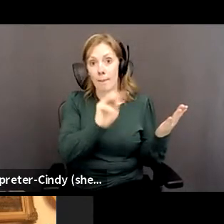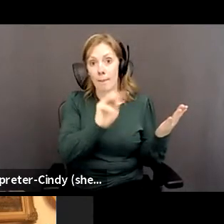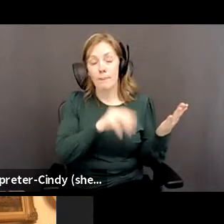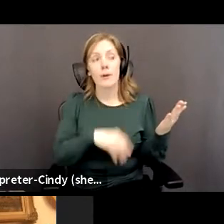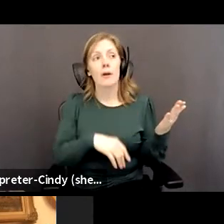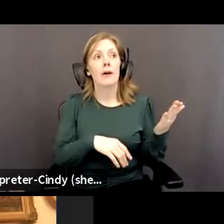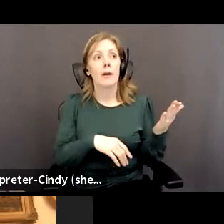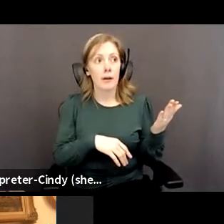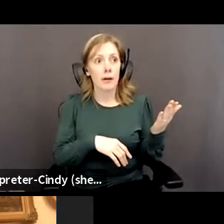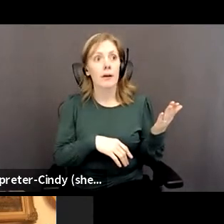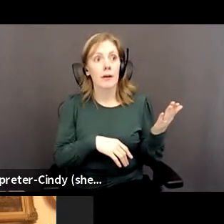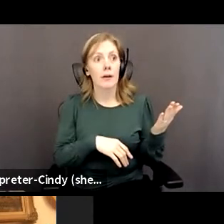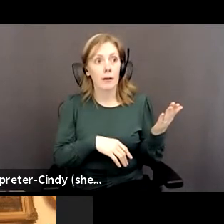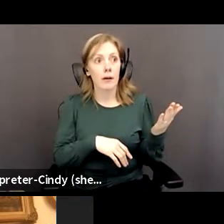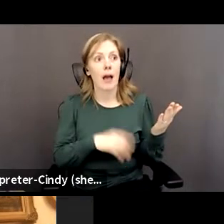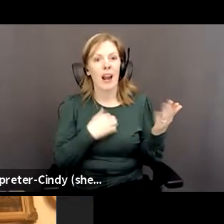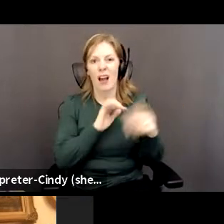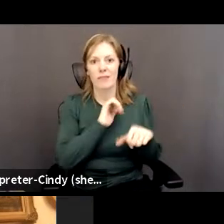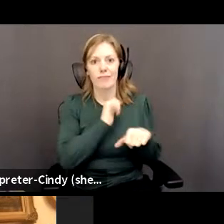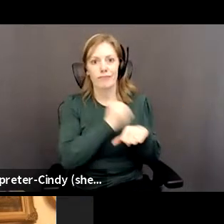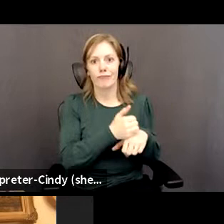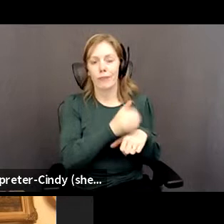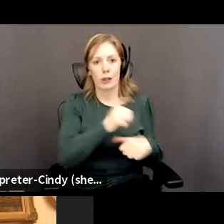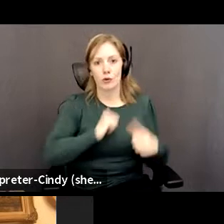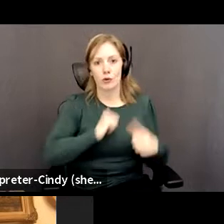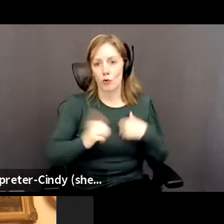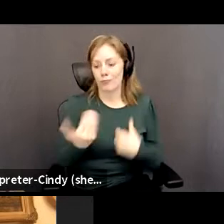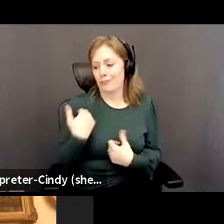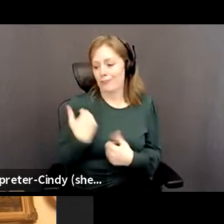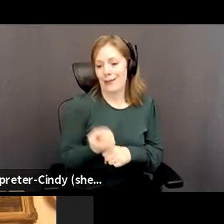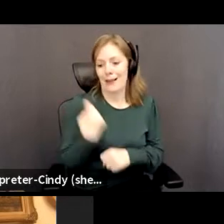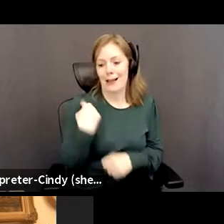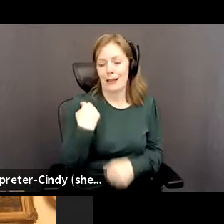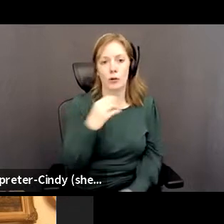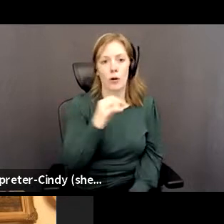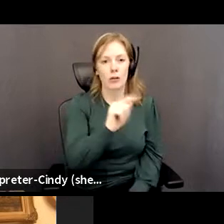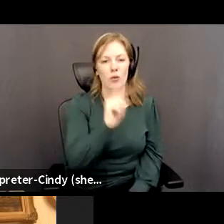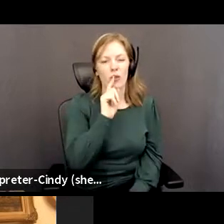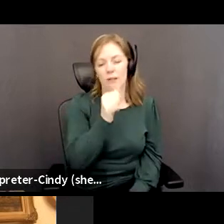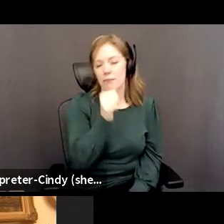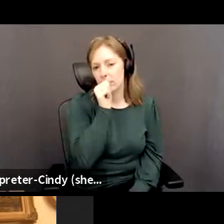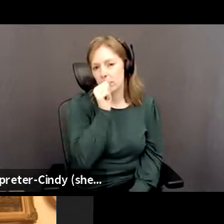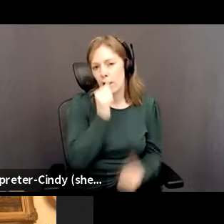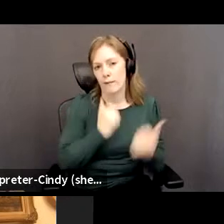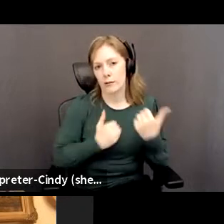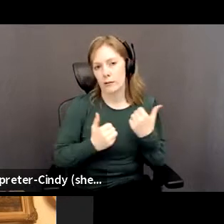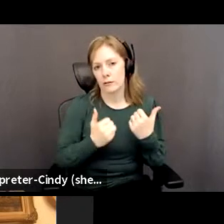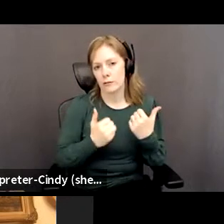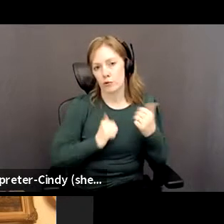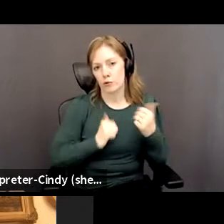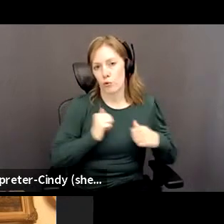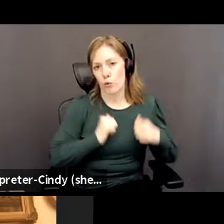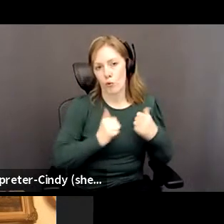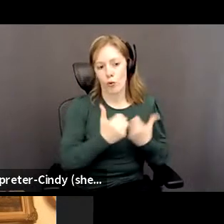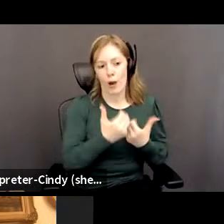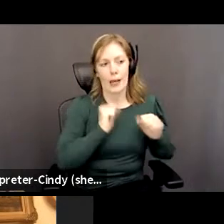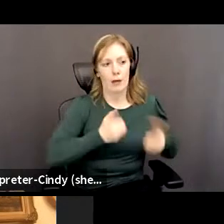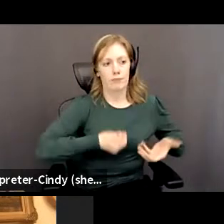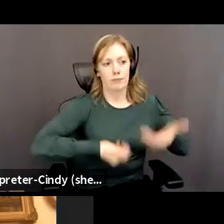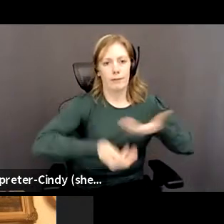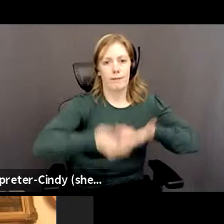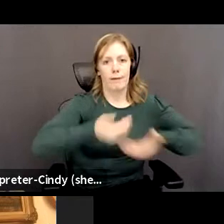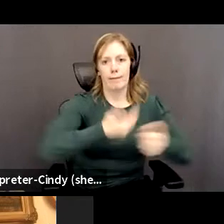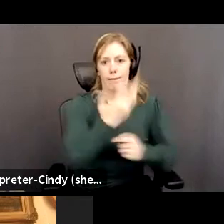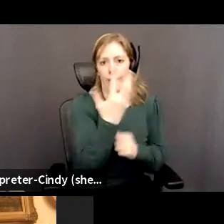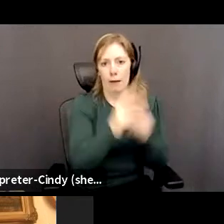I mounted the show, which was in October last year, I did like a private show for 5 people because I could invite 5 people to be in the, we were in the middle of the